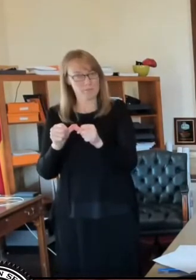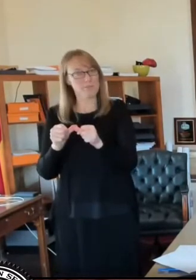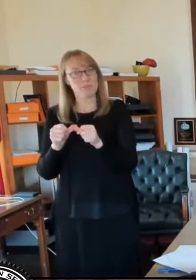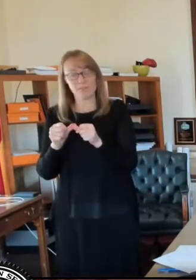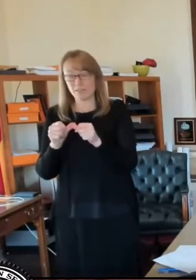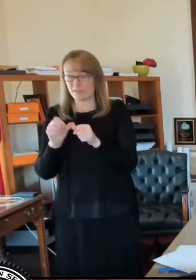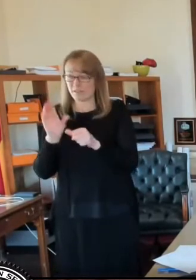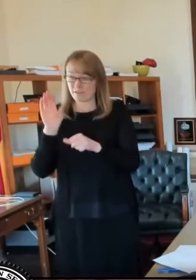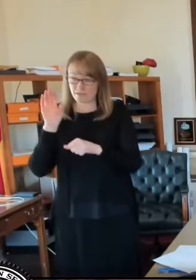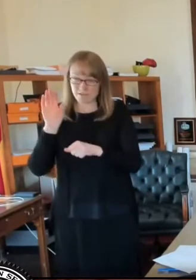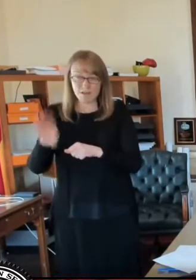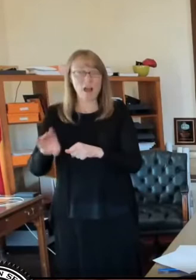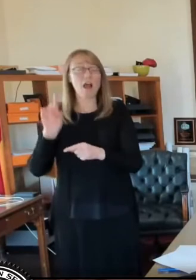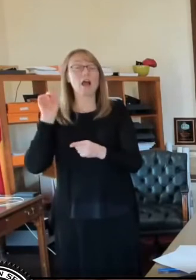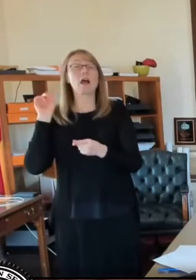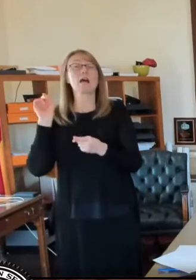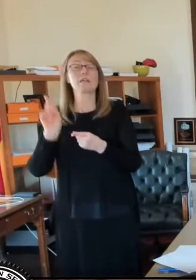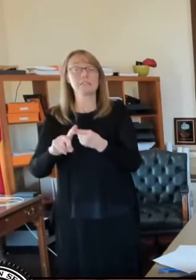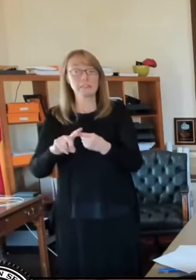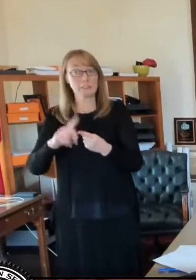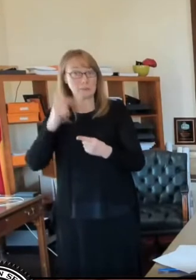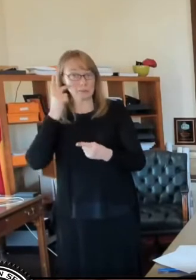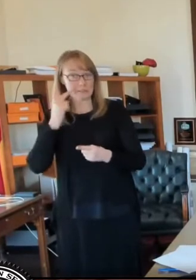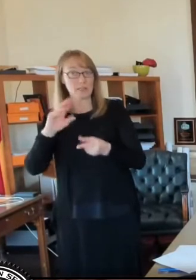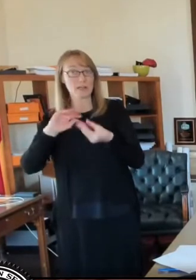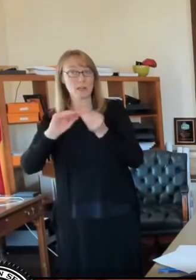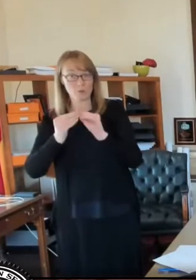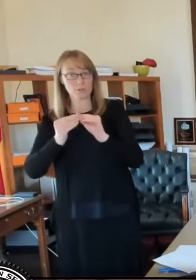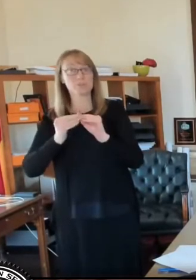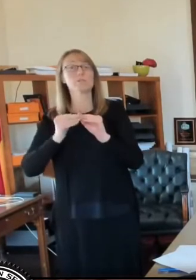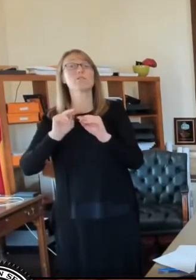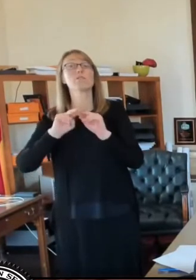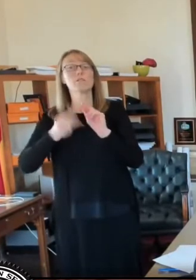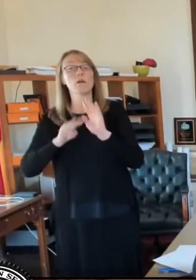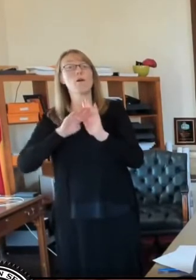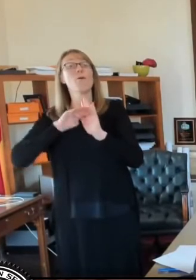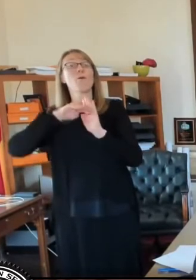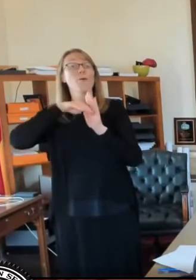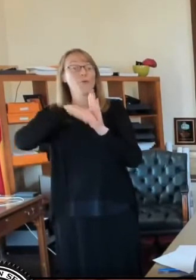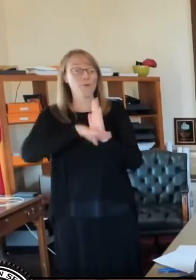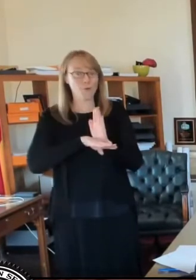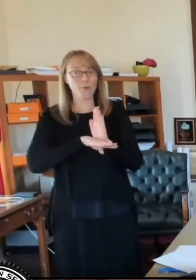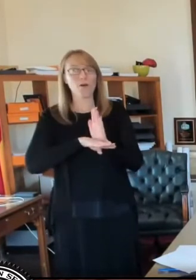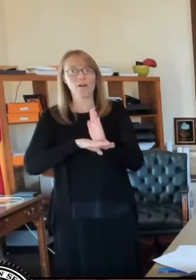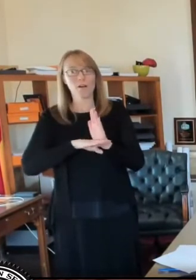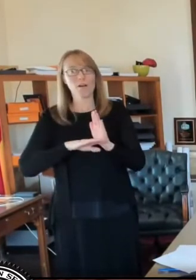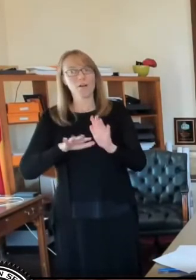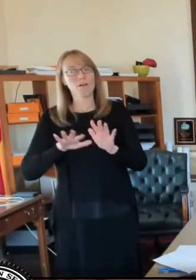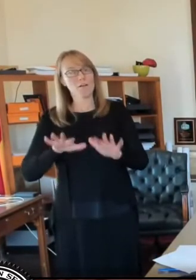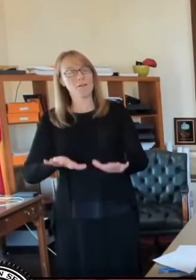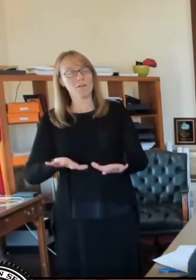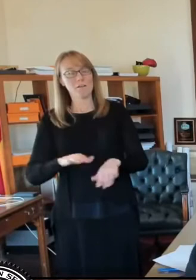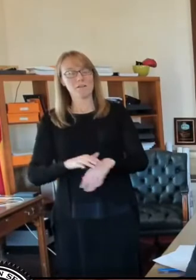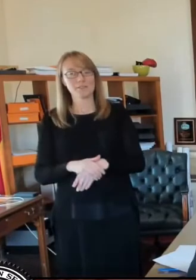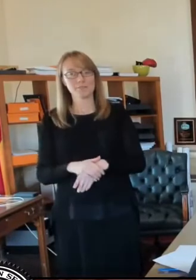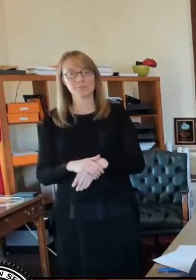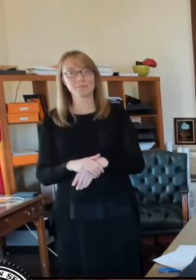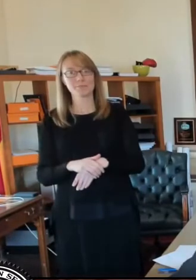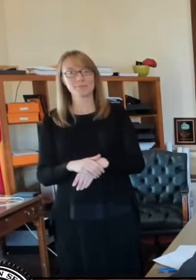send these numbers down a bit. Just to give you the numbers for today,